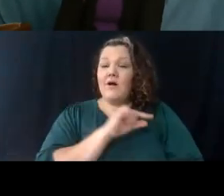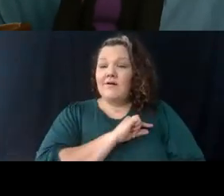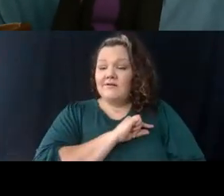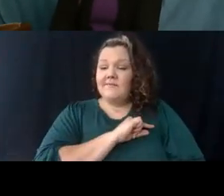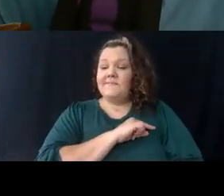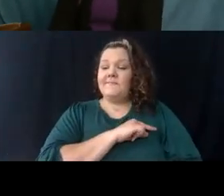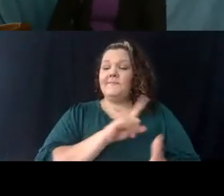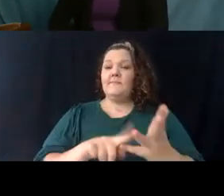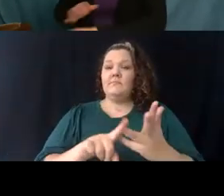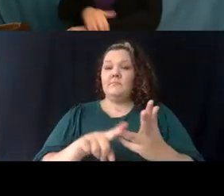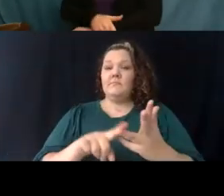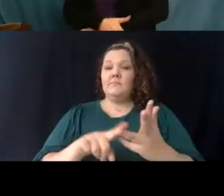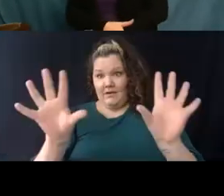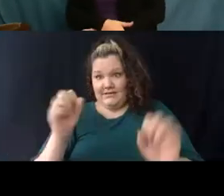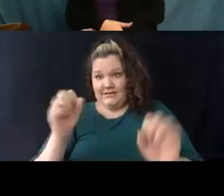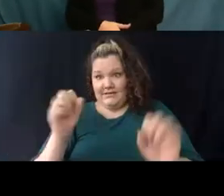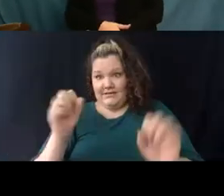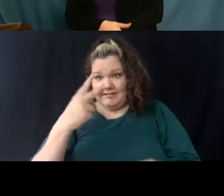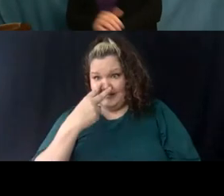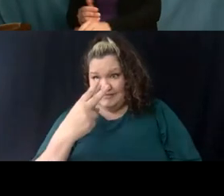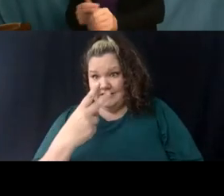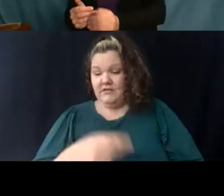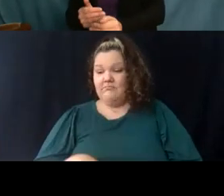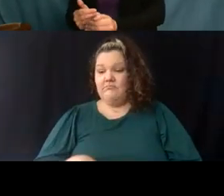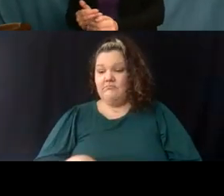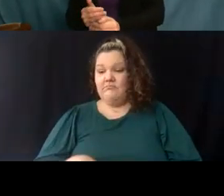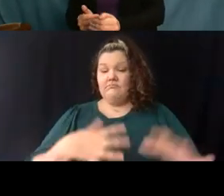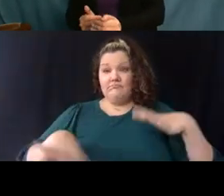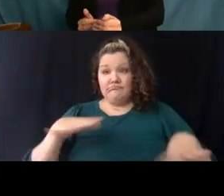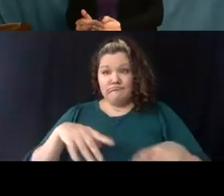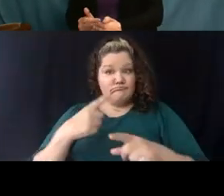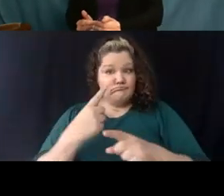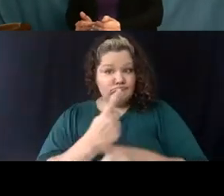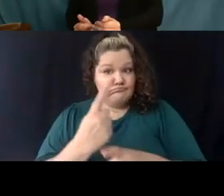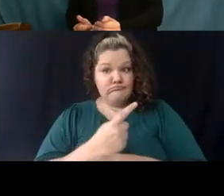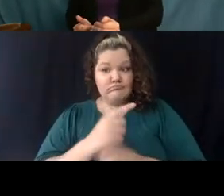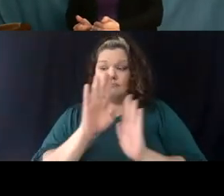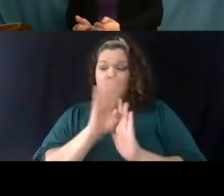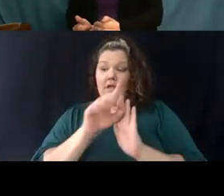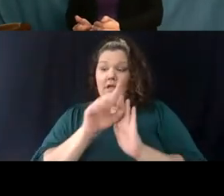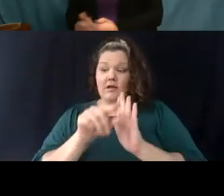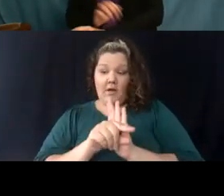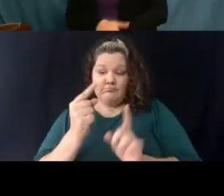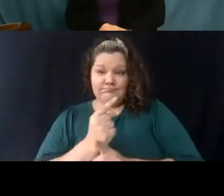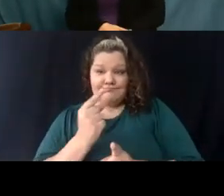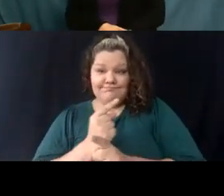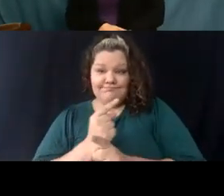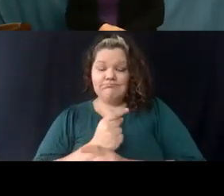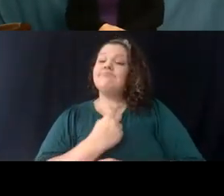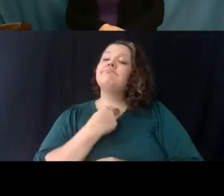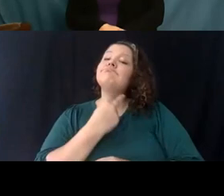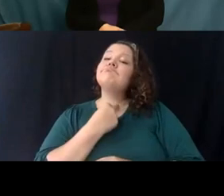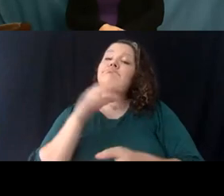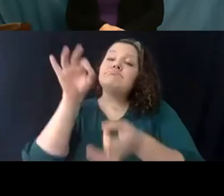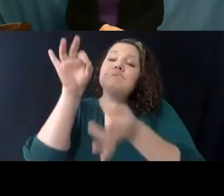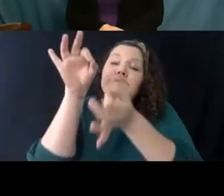If you have an interpreter, often the interpreters lag a little bit in terms of they interpret a little bit behind what's being said. If